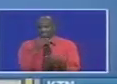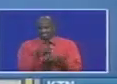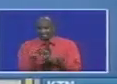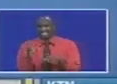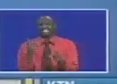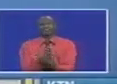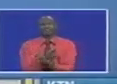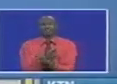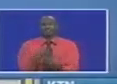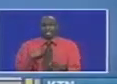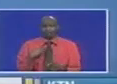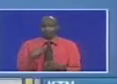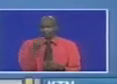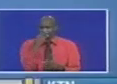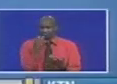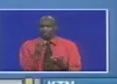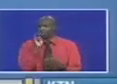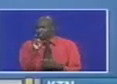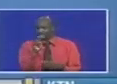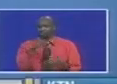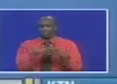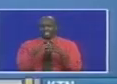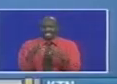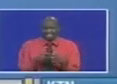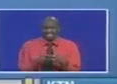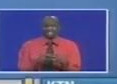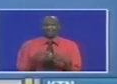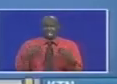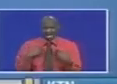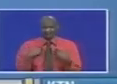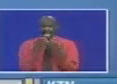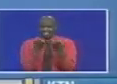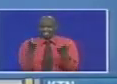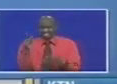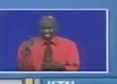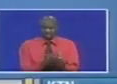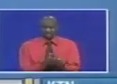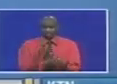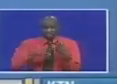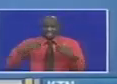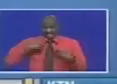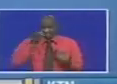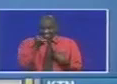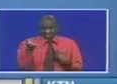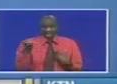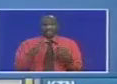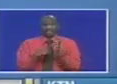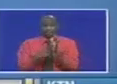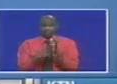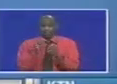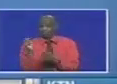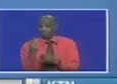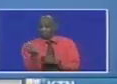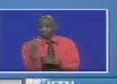Other is what we call food for assets, where we're looking at creating productive assets with the community. For example, irrigation